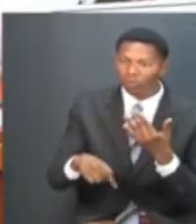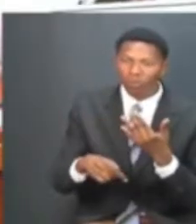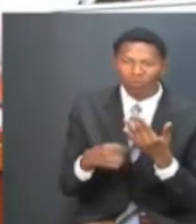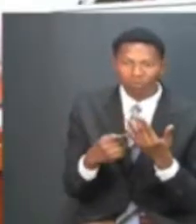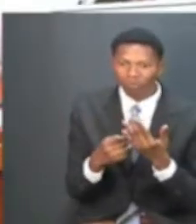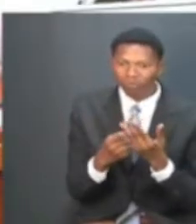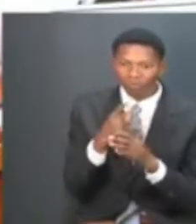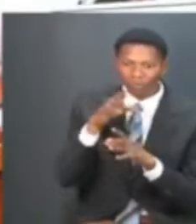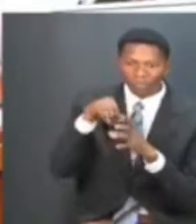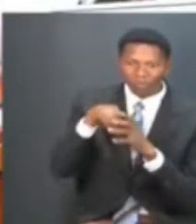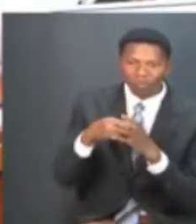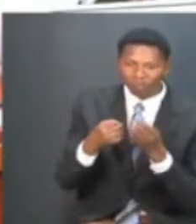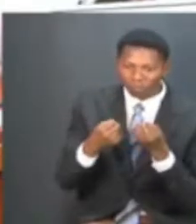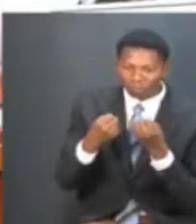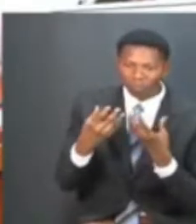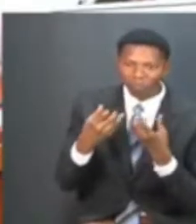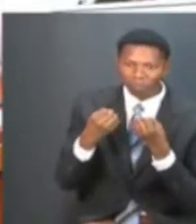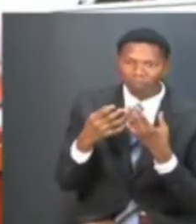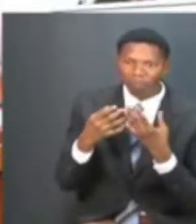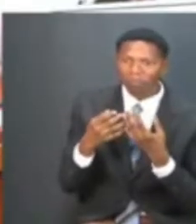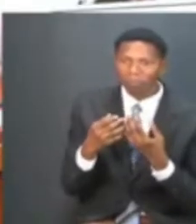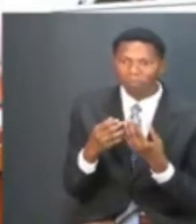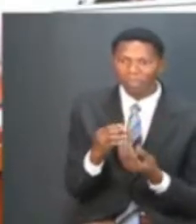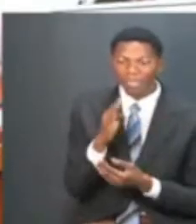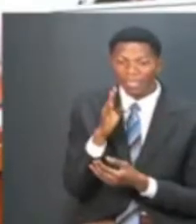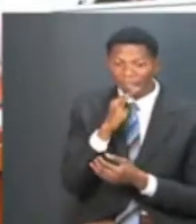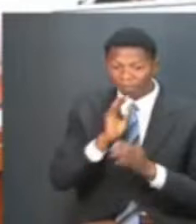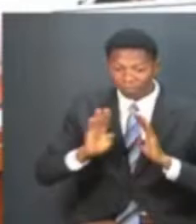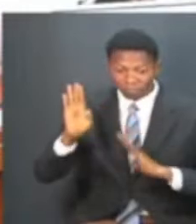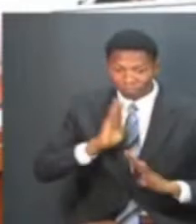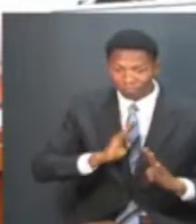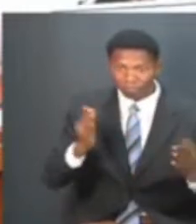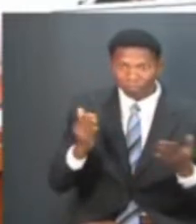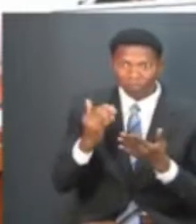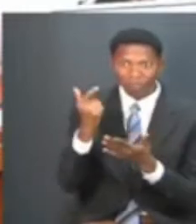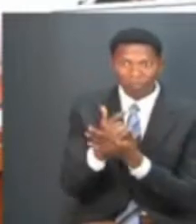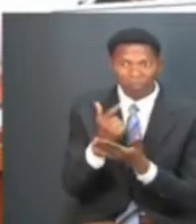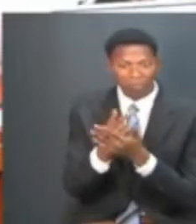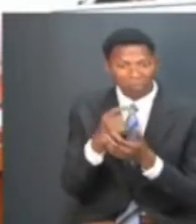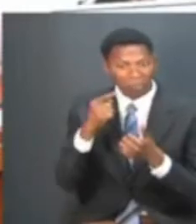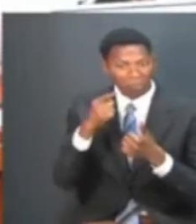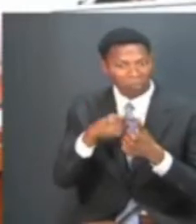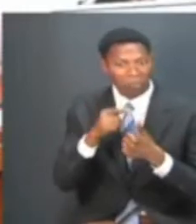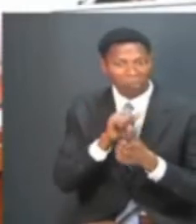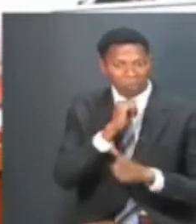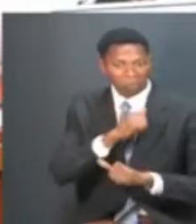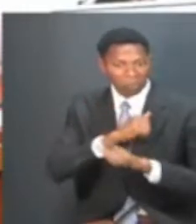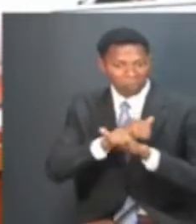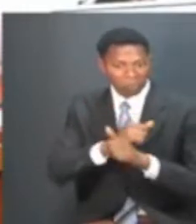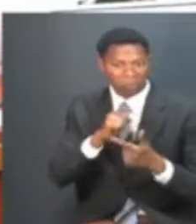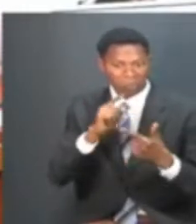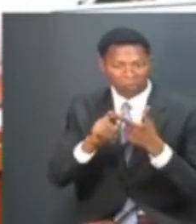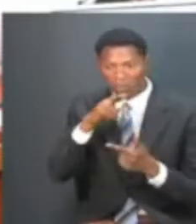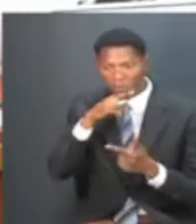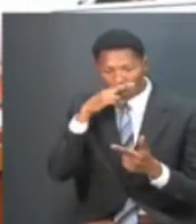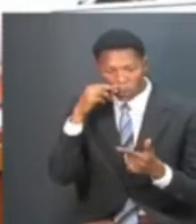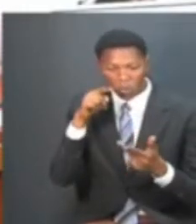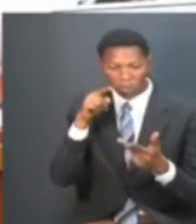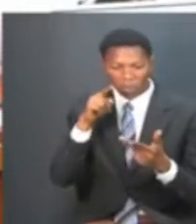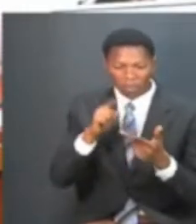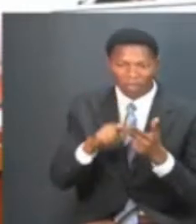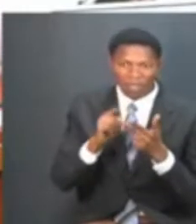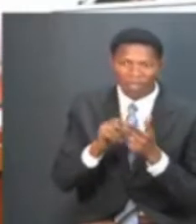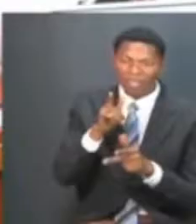most of the antisocial behaviors in Ghana, including insecurity, robbery, drug abuse, teenage